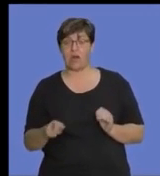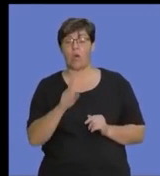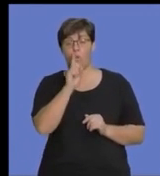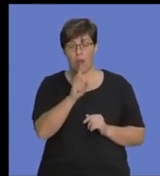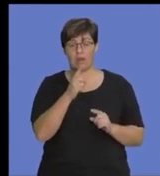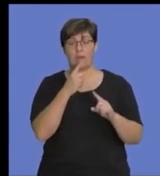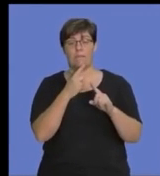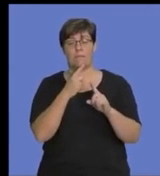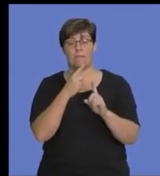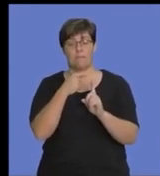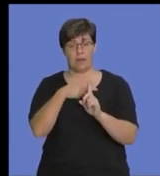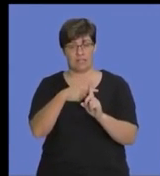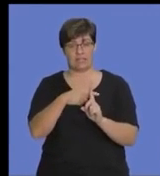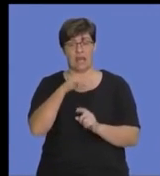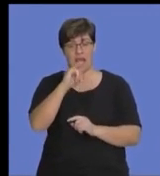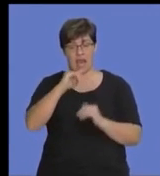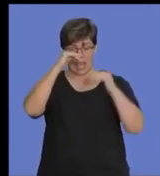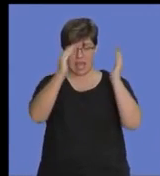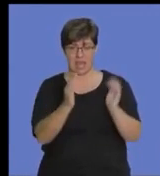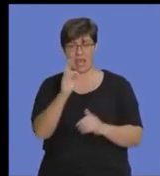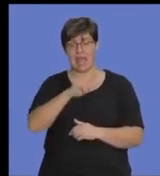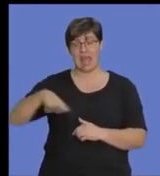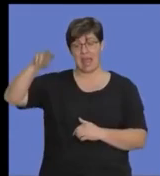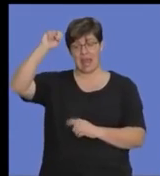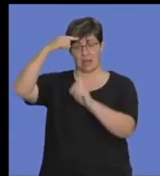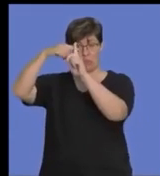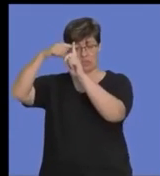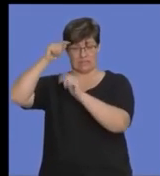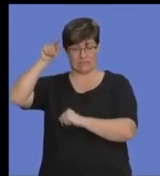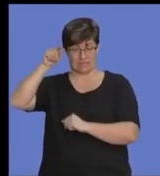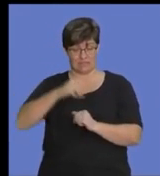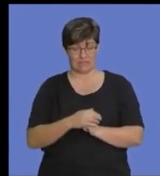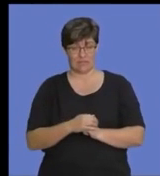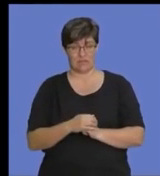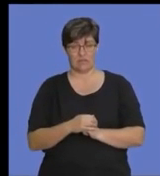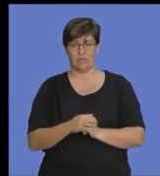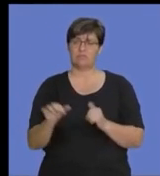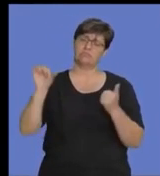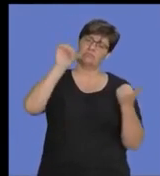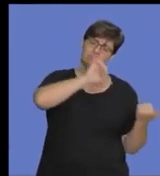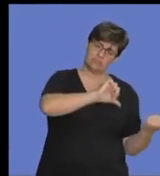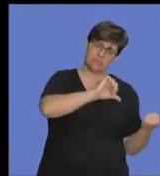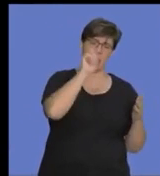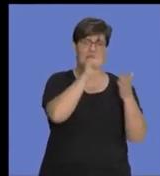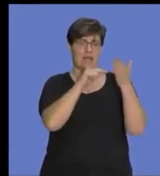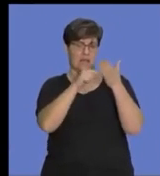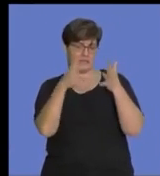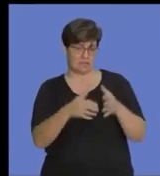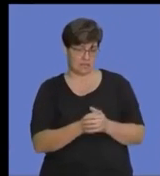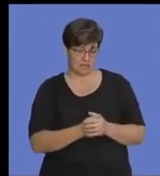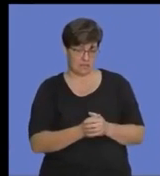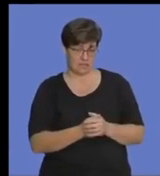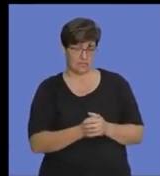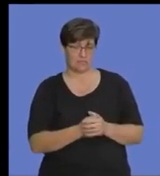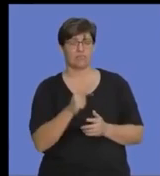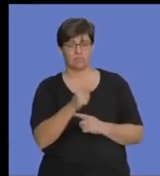1 plus I to the exponent of a positive n. Now, if you go back to the calculator now,